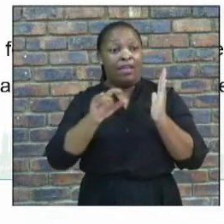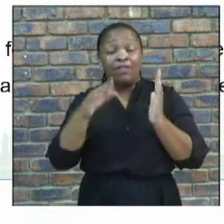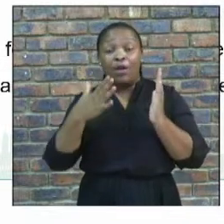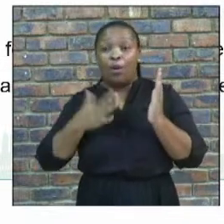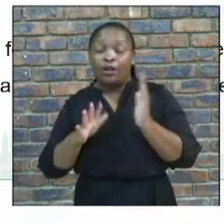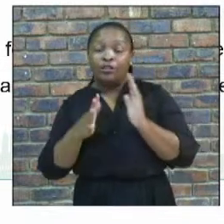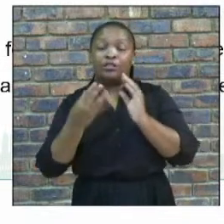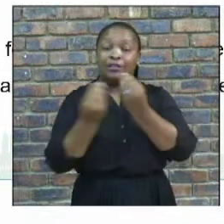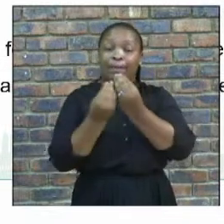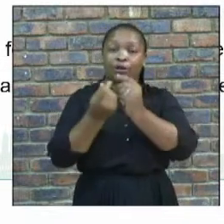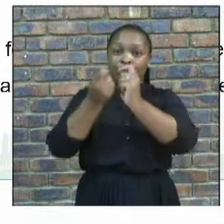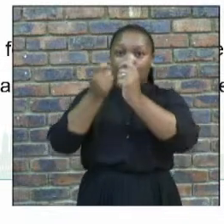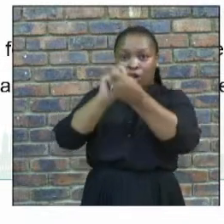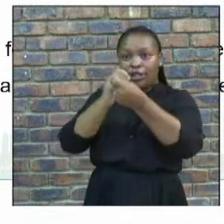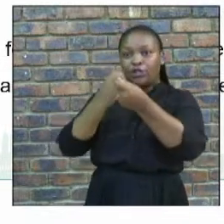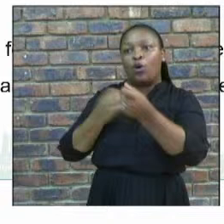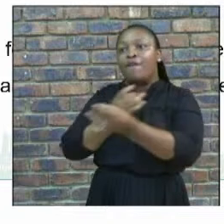resources.